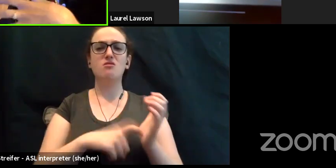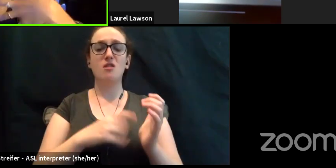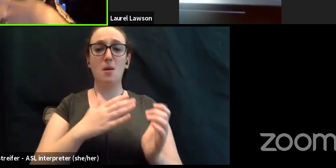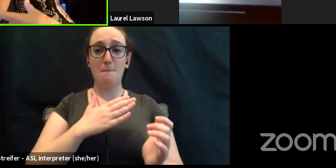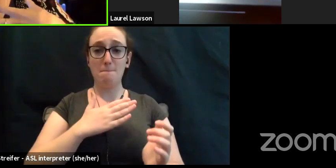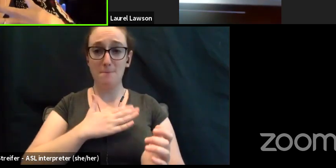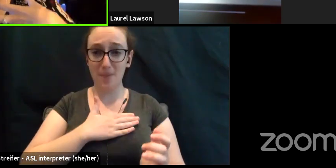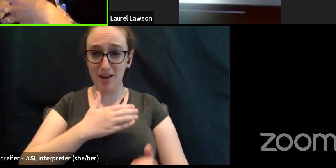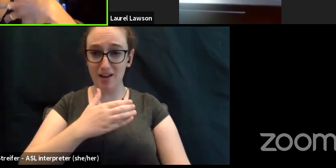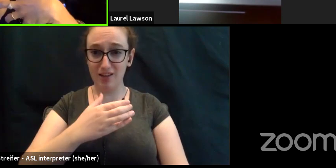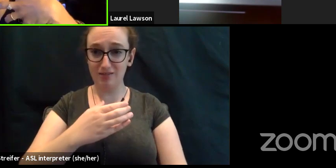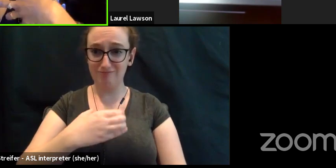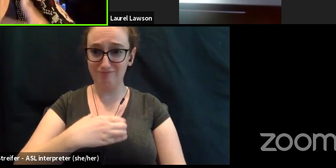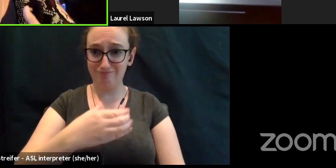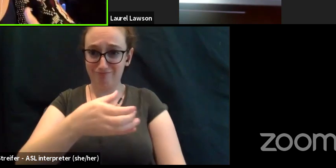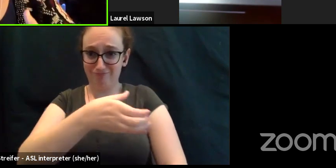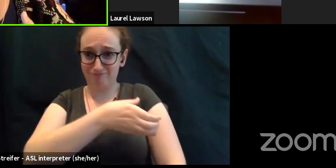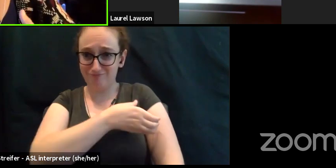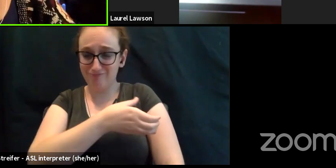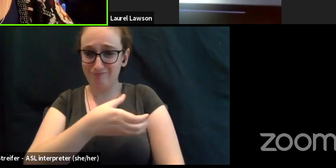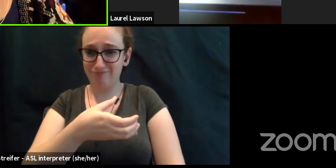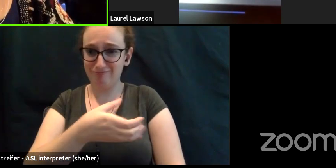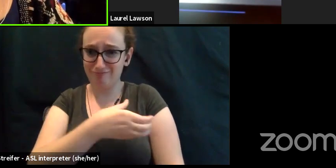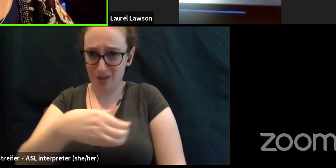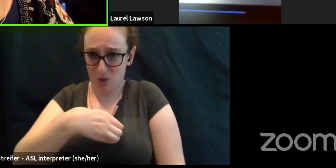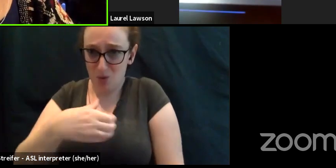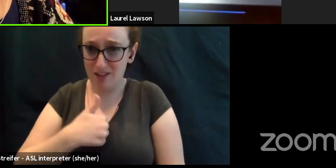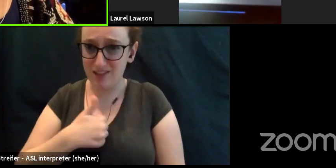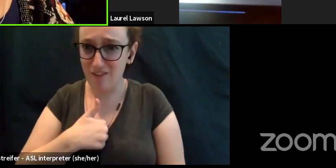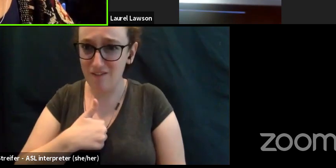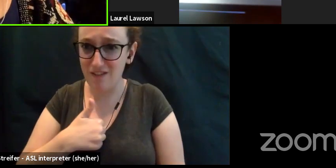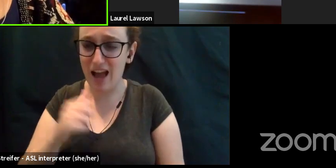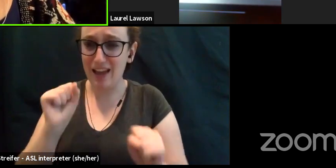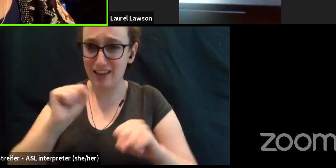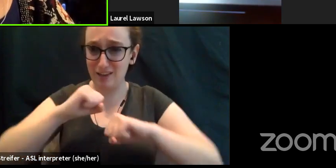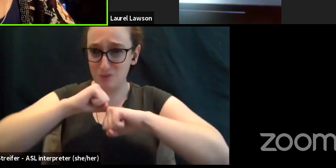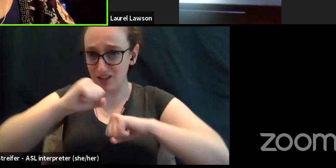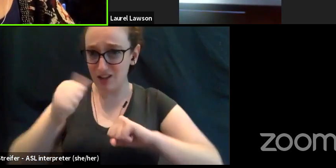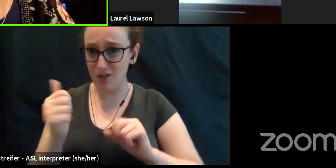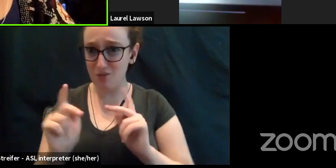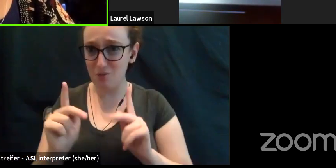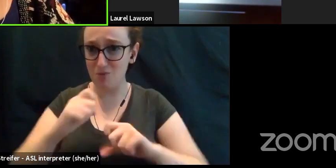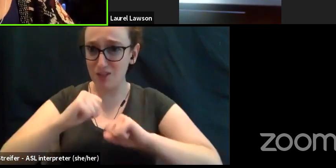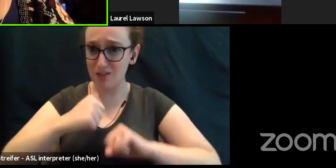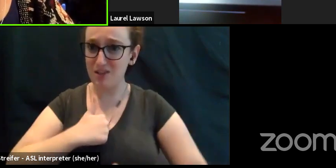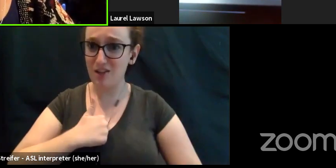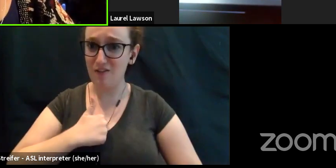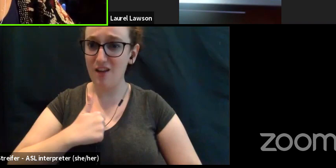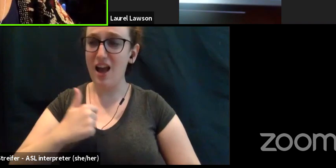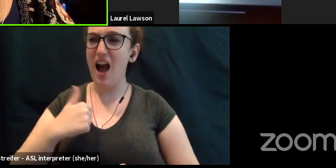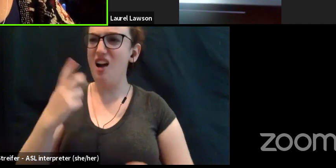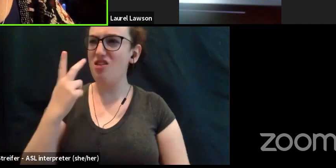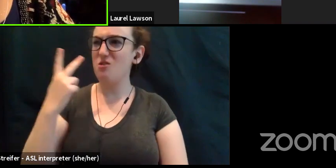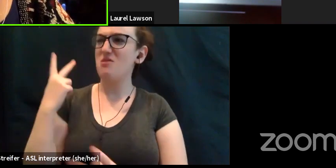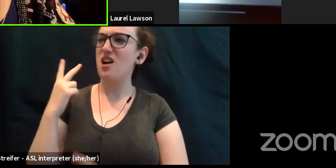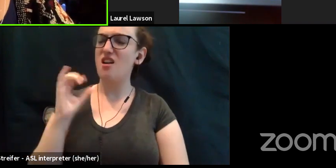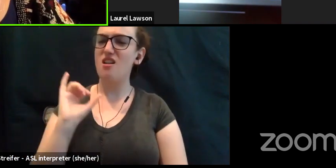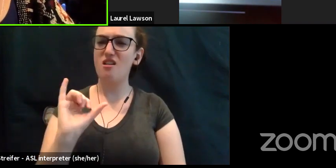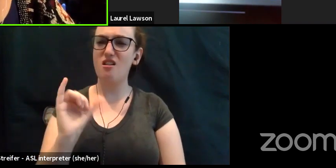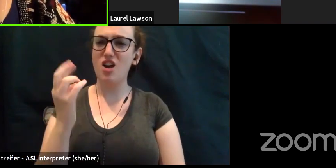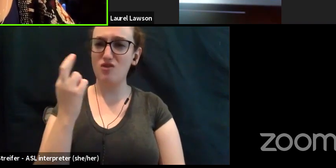take care of themselves and one another. And I now look back and I realize that I think my